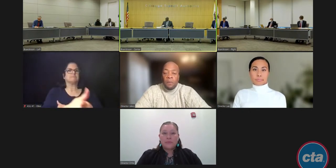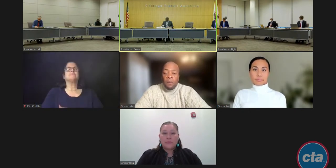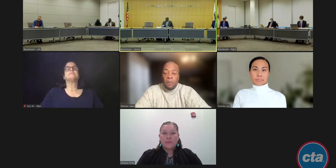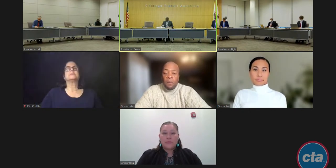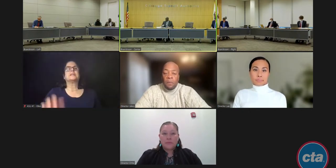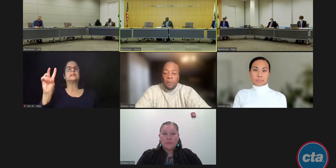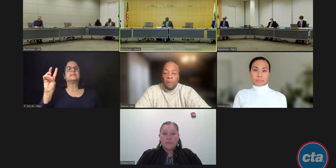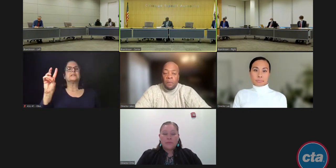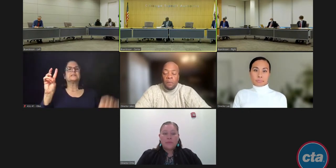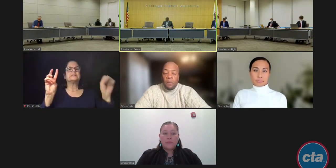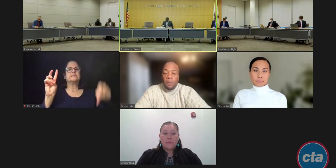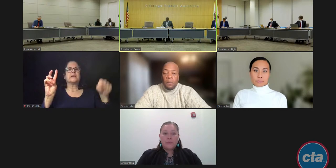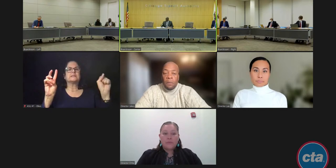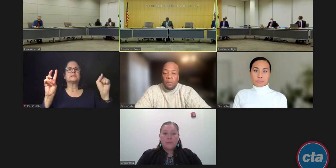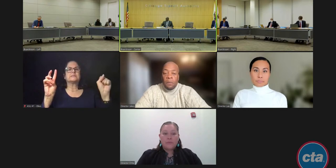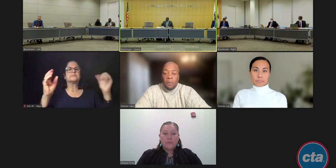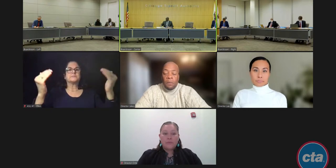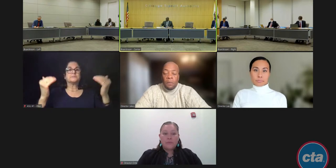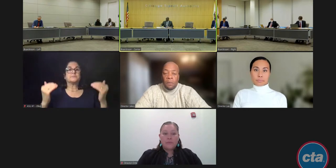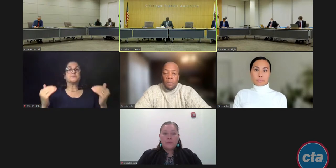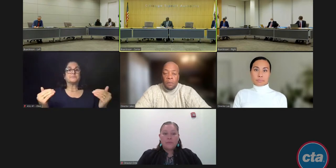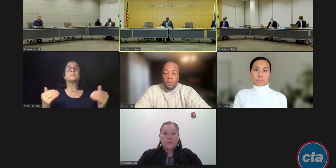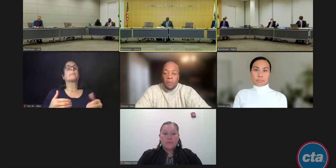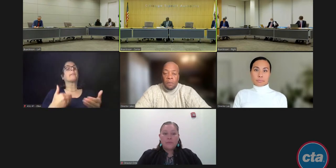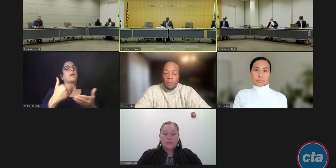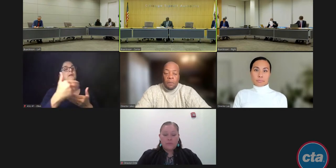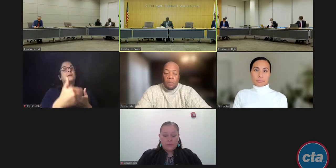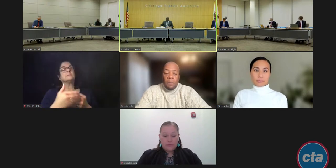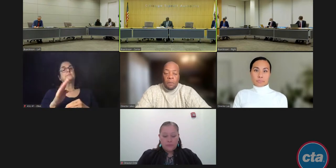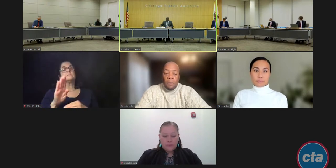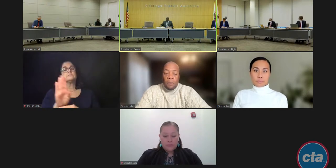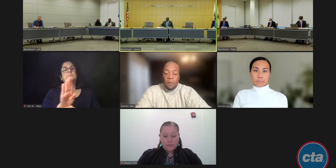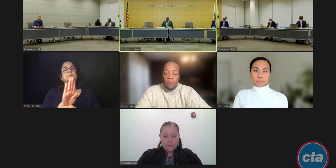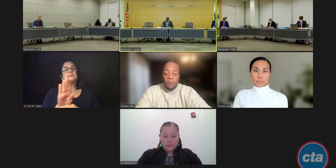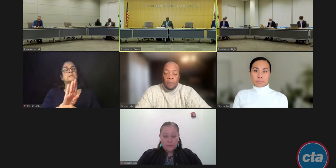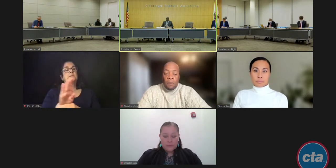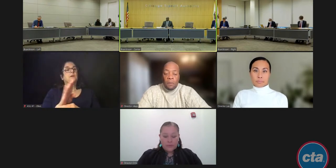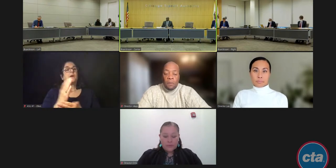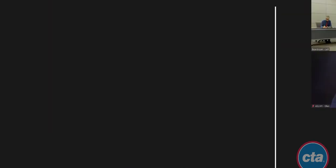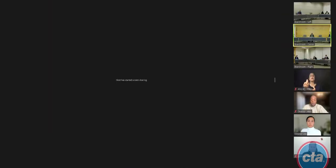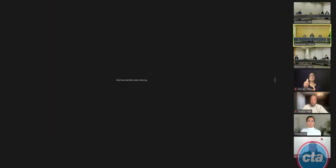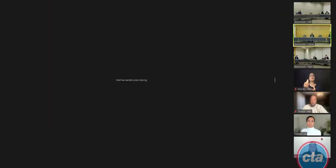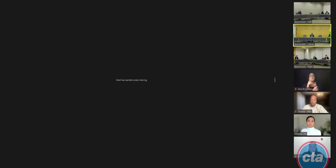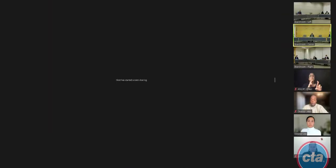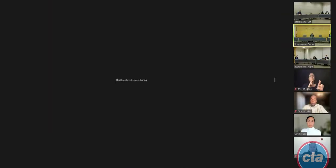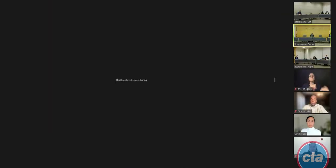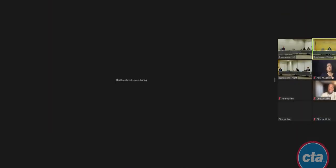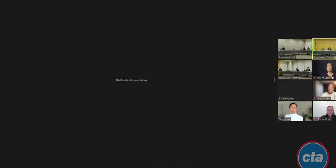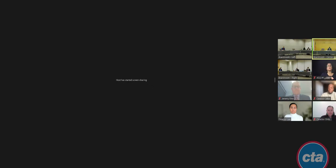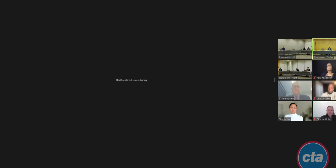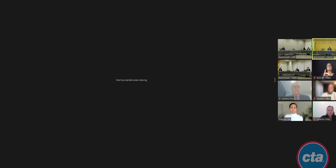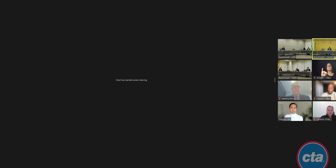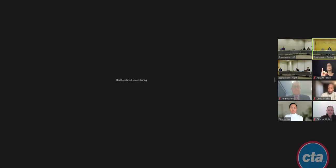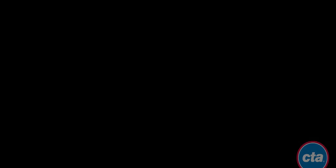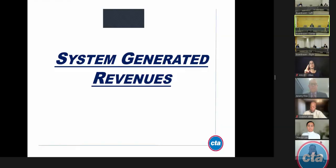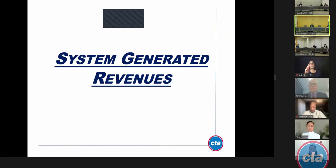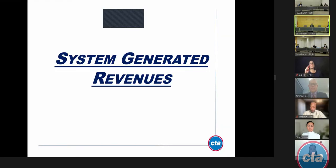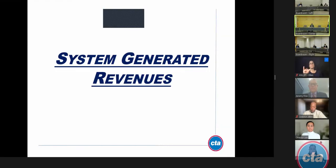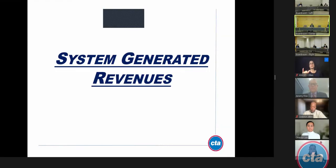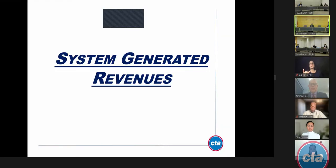votes. Our next order of business is the finance report. Jeremy Fine.